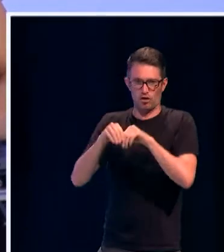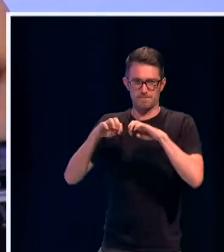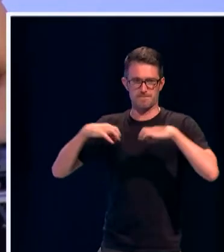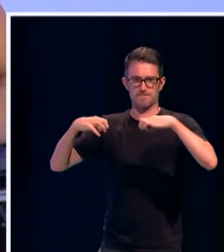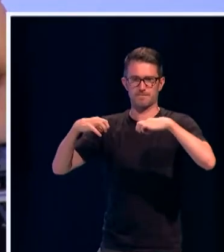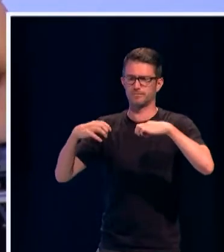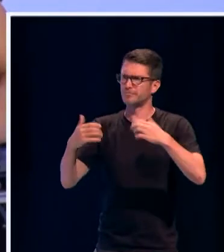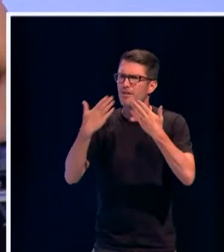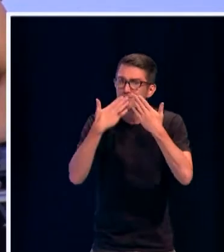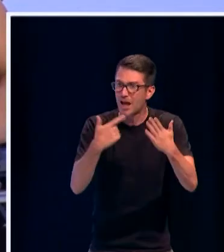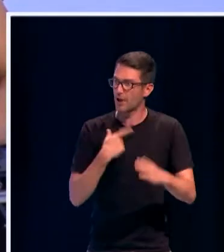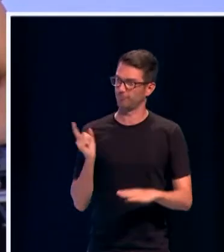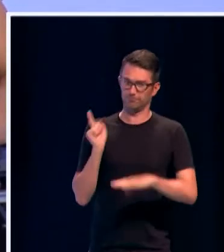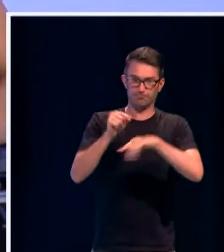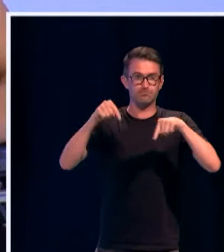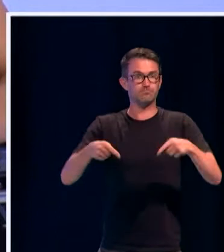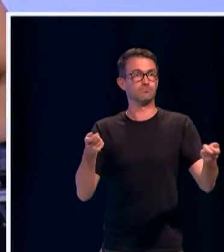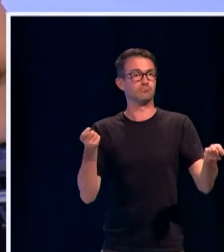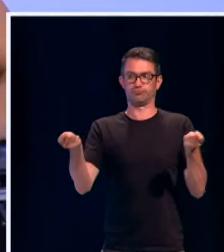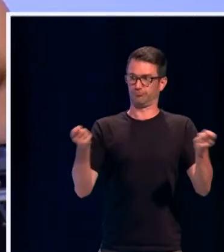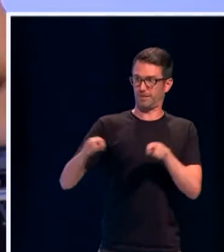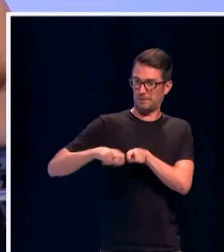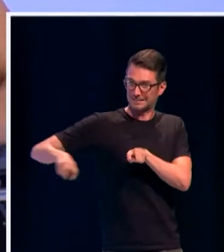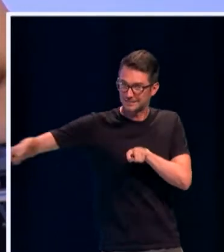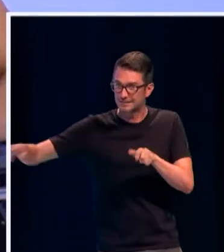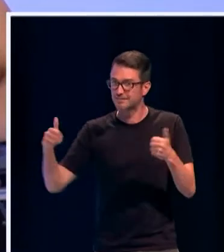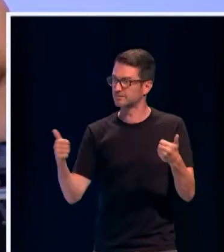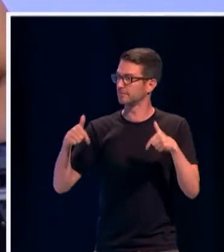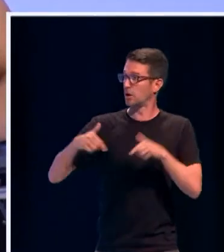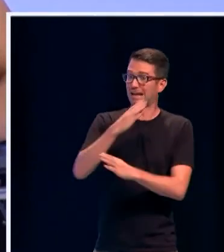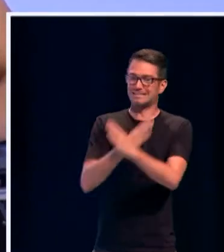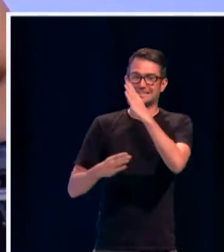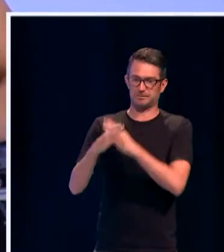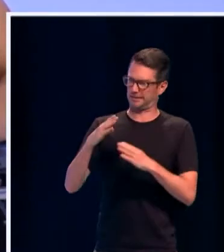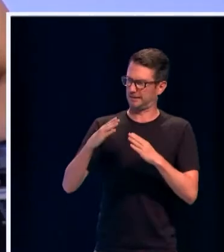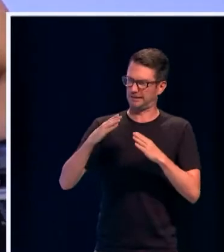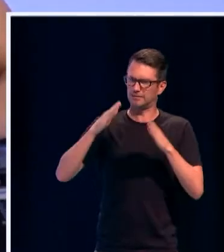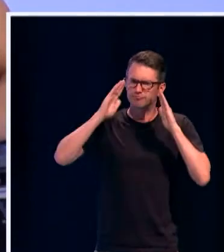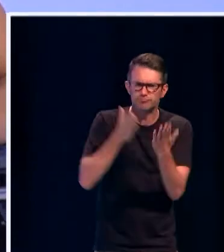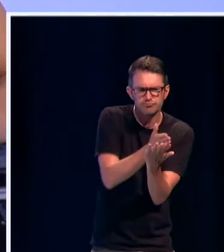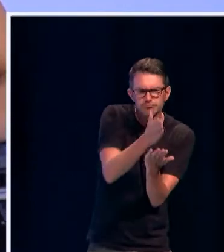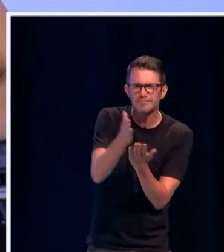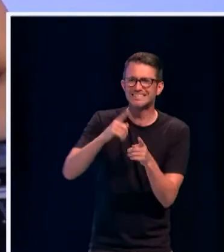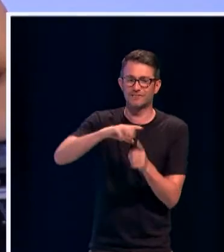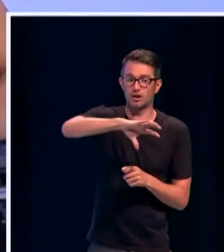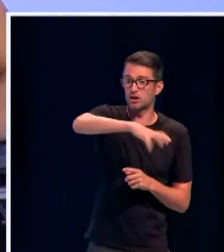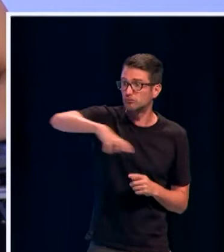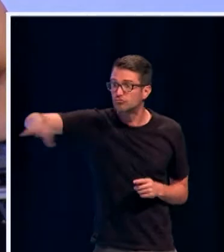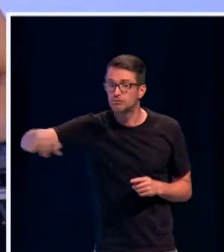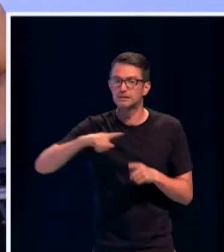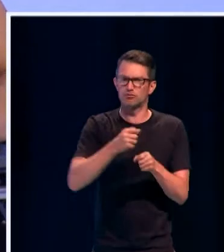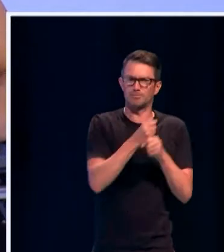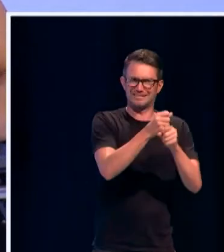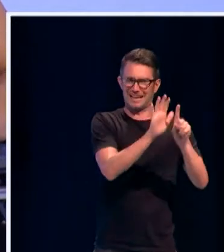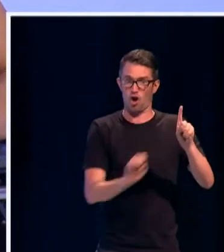the European Disability Forum is composed by the national councils of different European countries, of